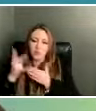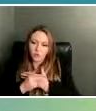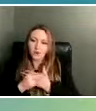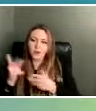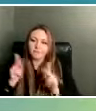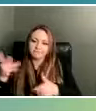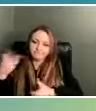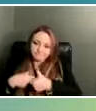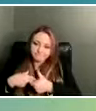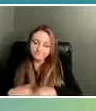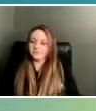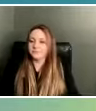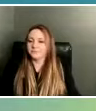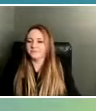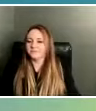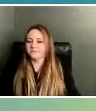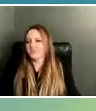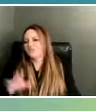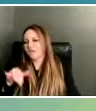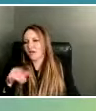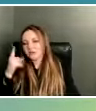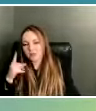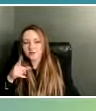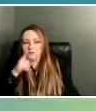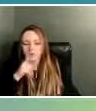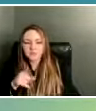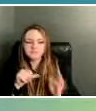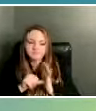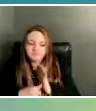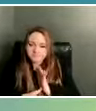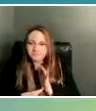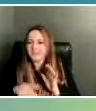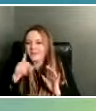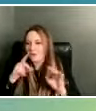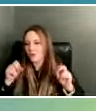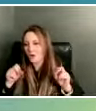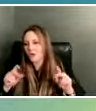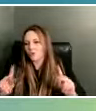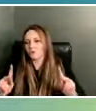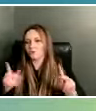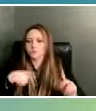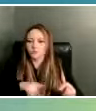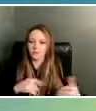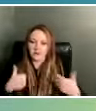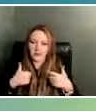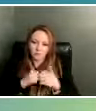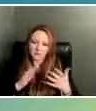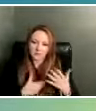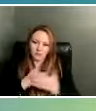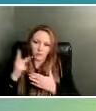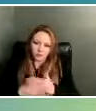participants. And so those are some of the highlights as far as I'll say the opportunities that we've had with our